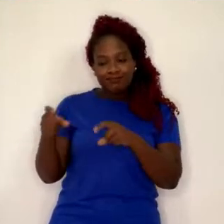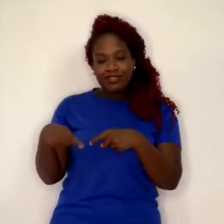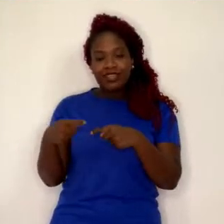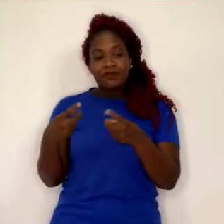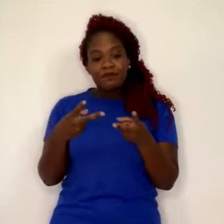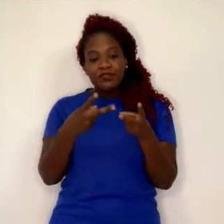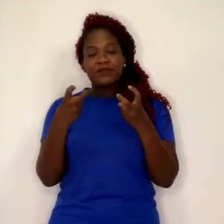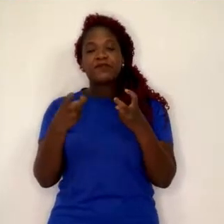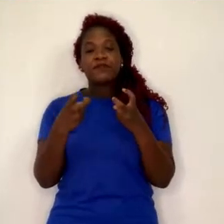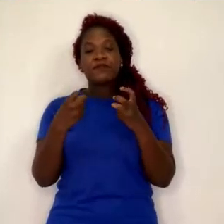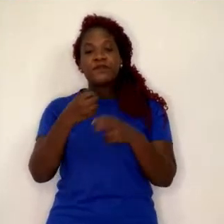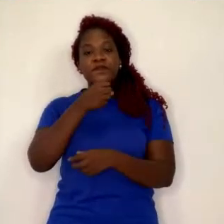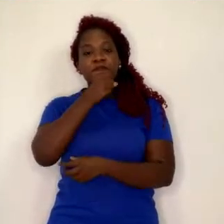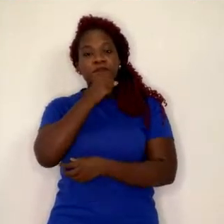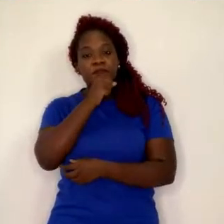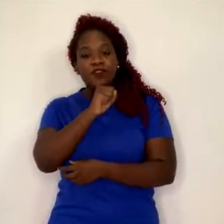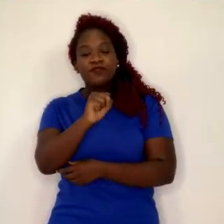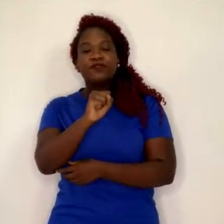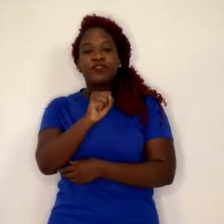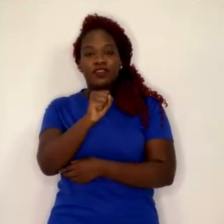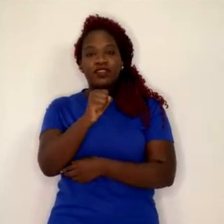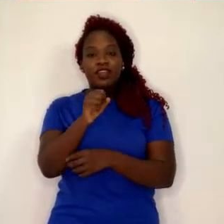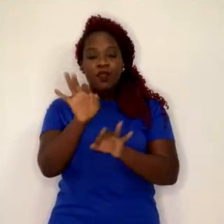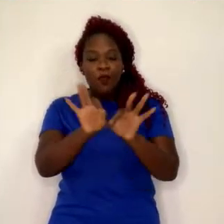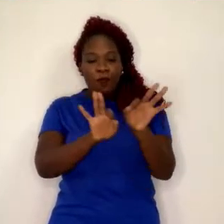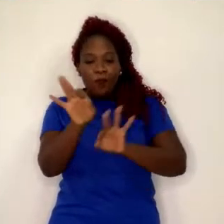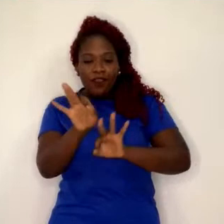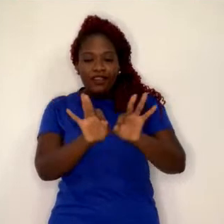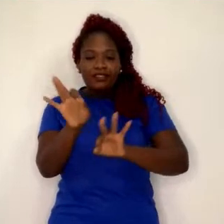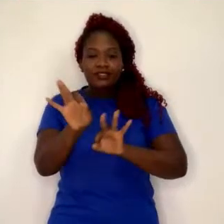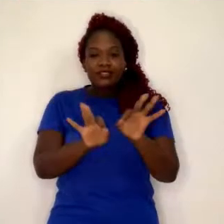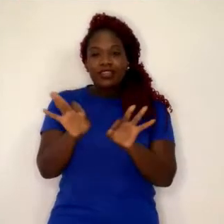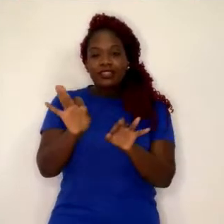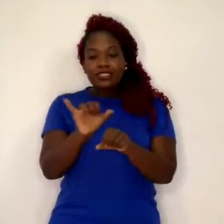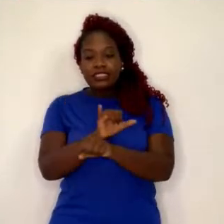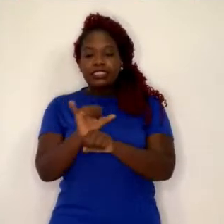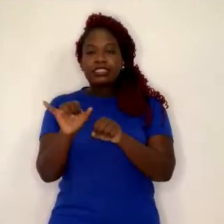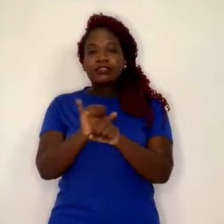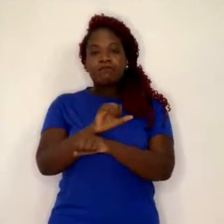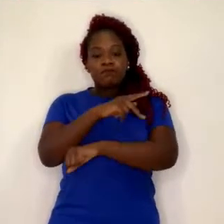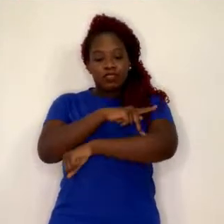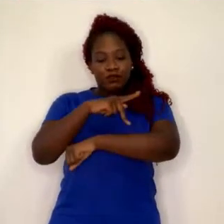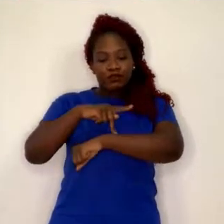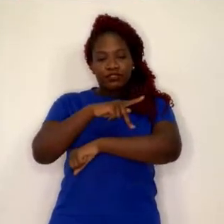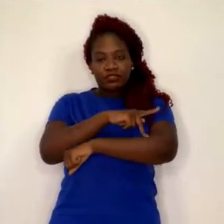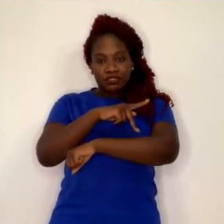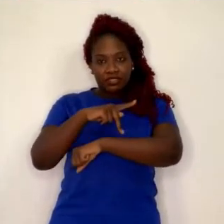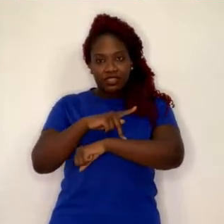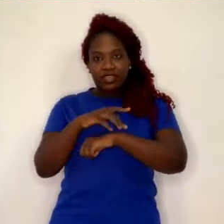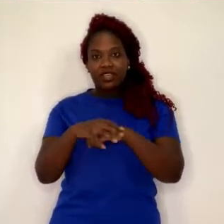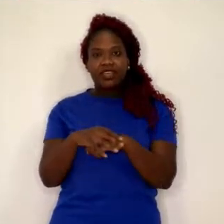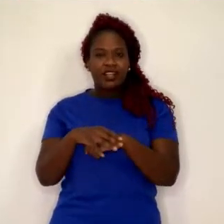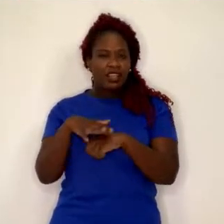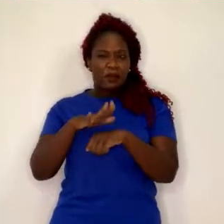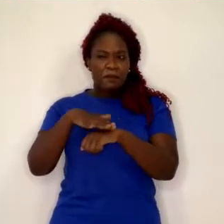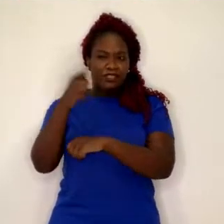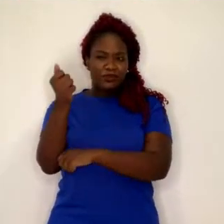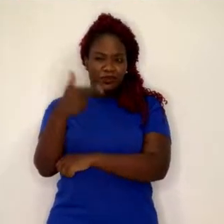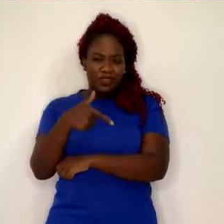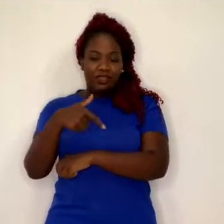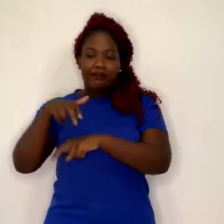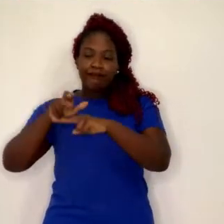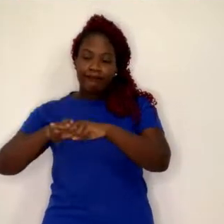movement in the country. We know him, and he builds a pedagogy that goes